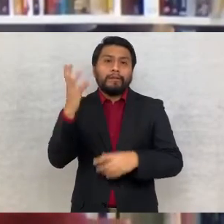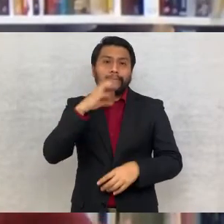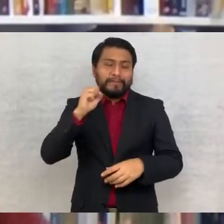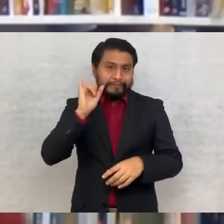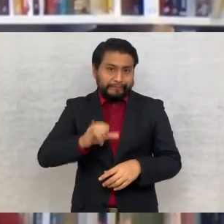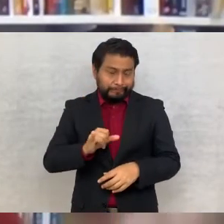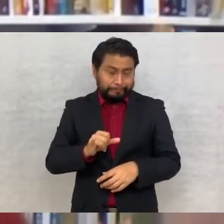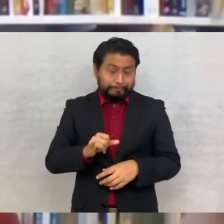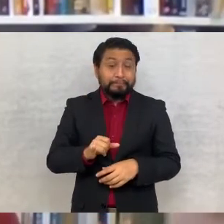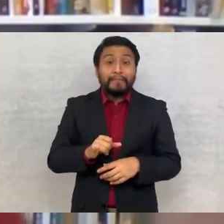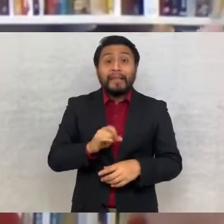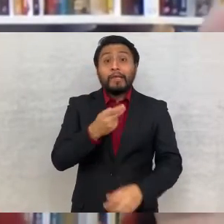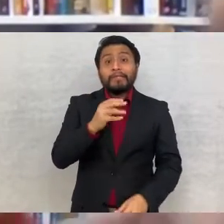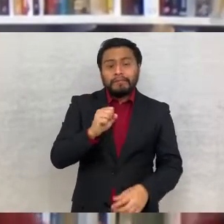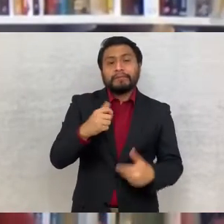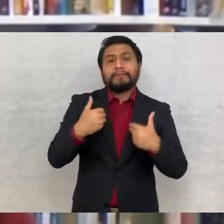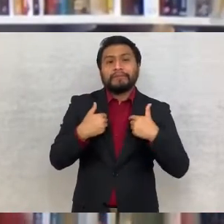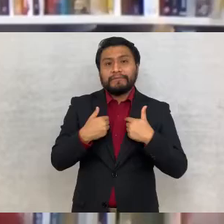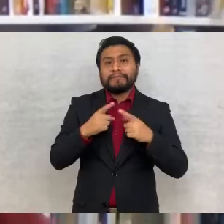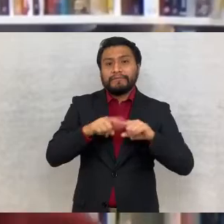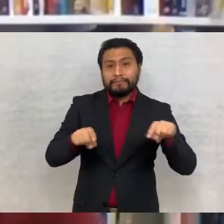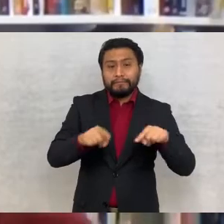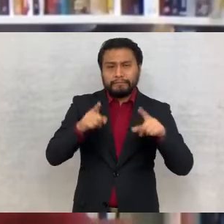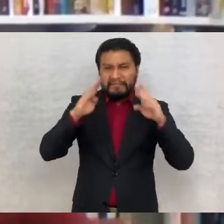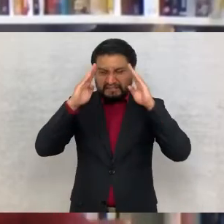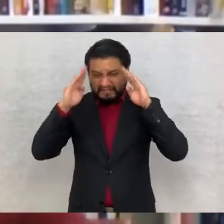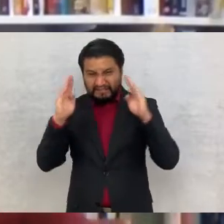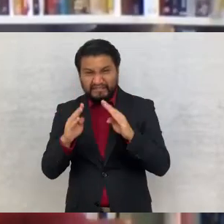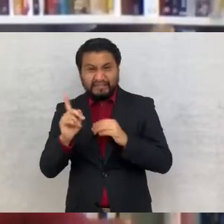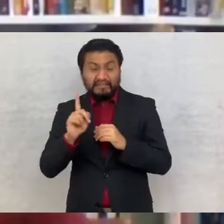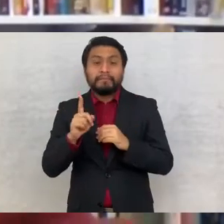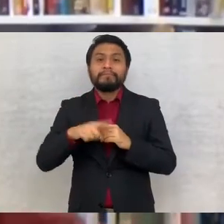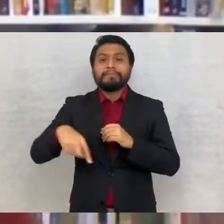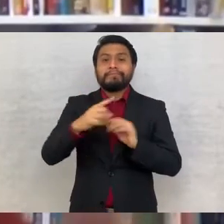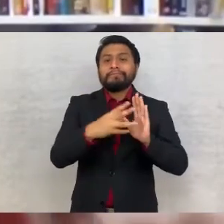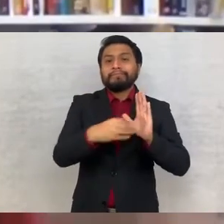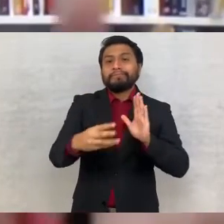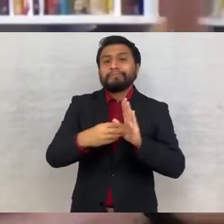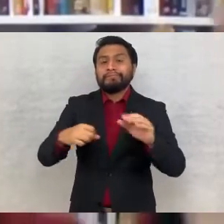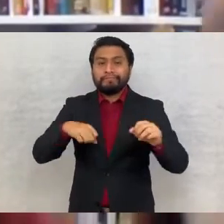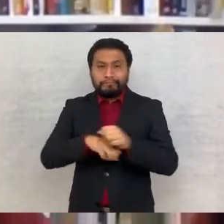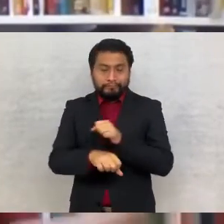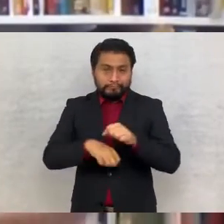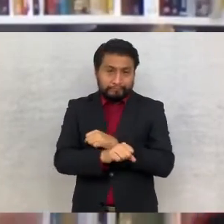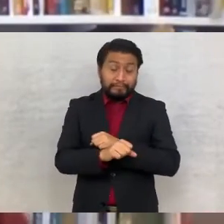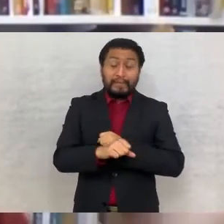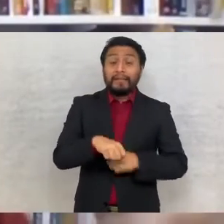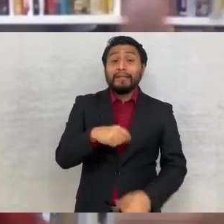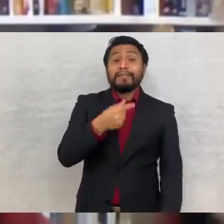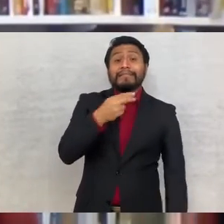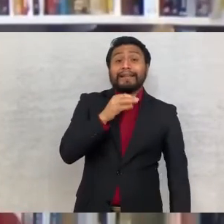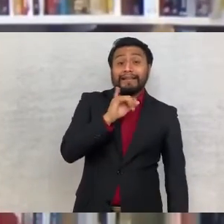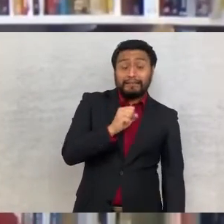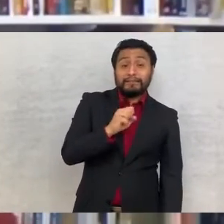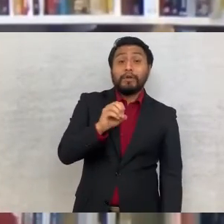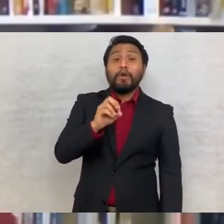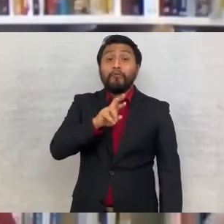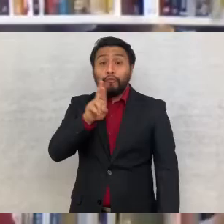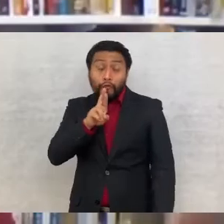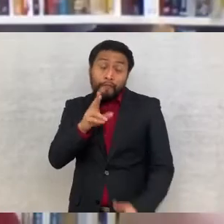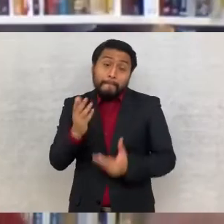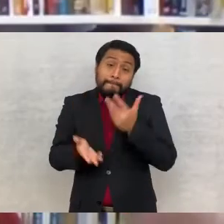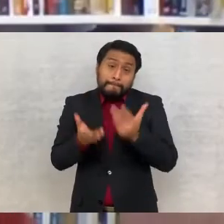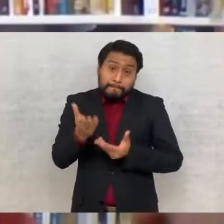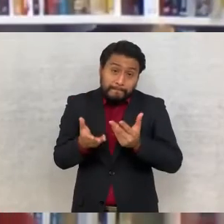lose that struggle. Eugenics, in any of its variants, focuses its attention on reproduction, whether it be genetic eugenics